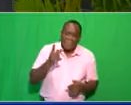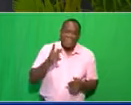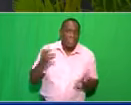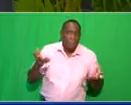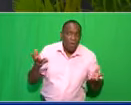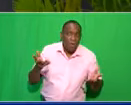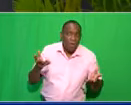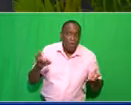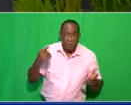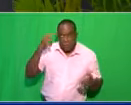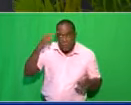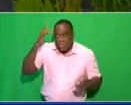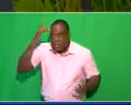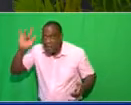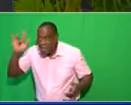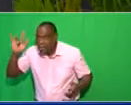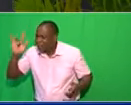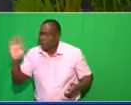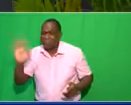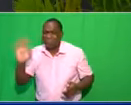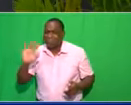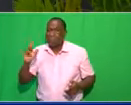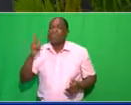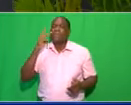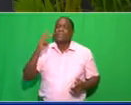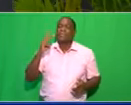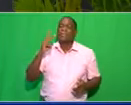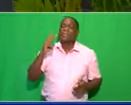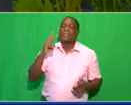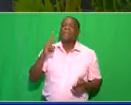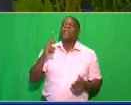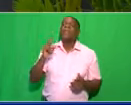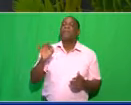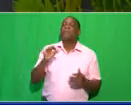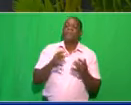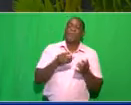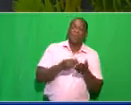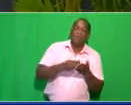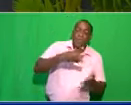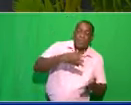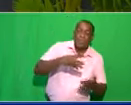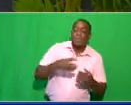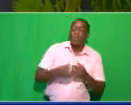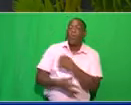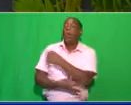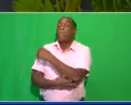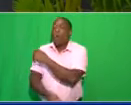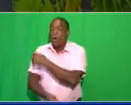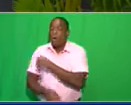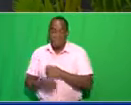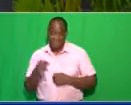up, plus opportunities to learn. All right, people